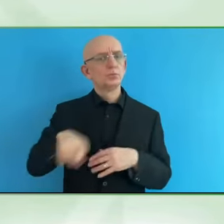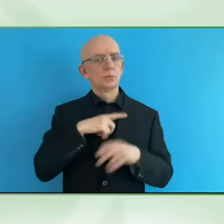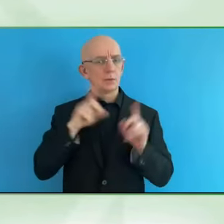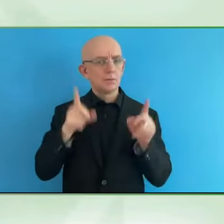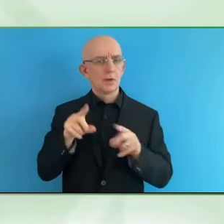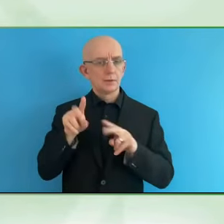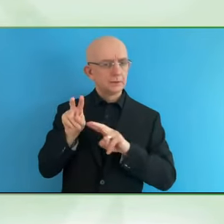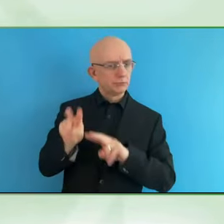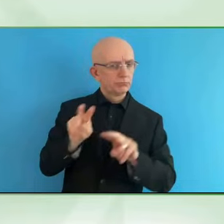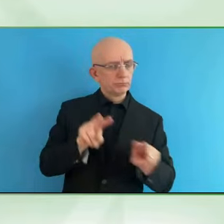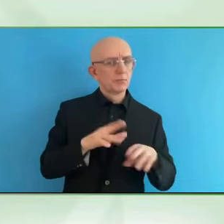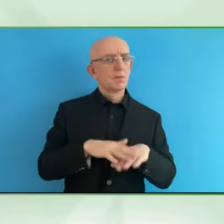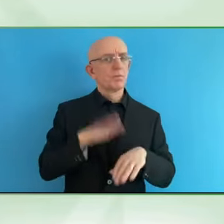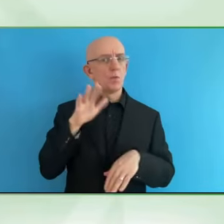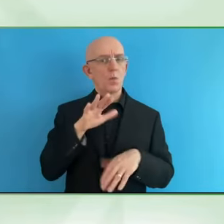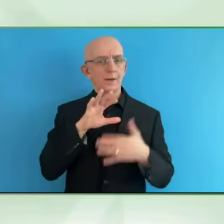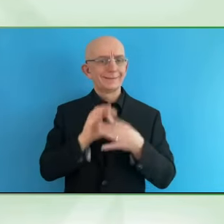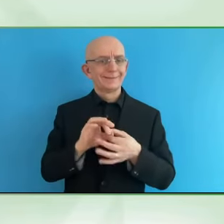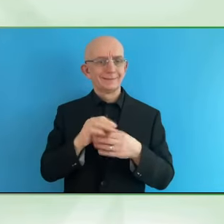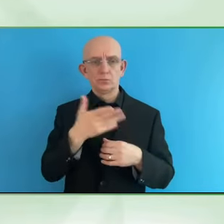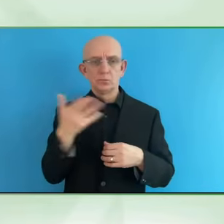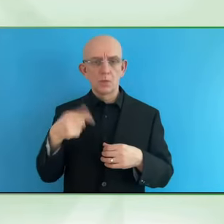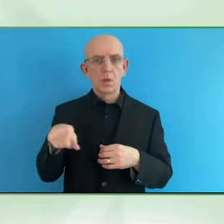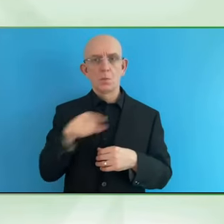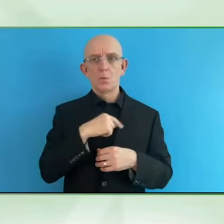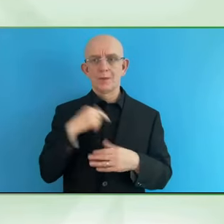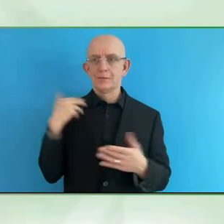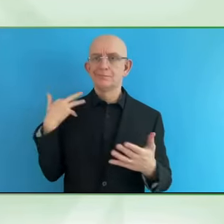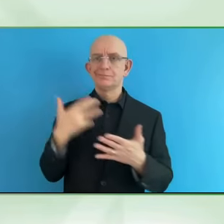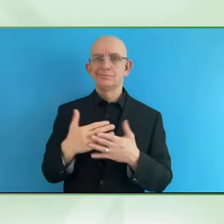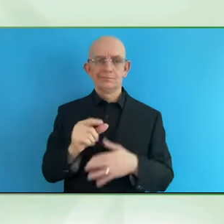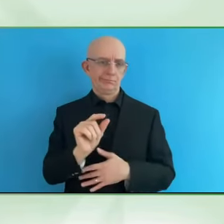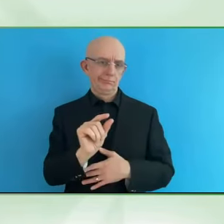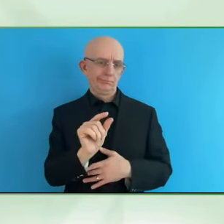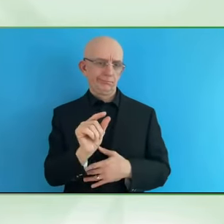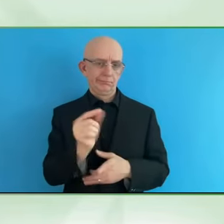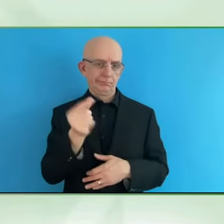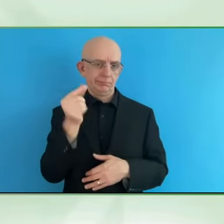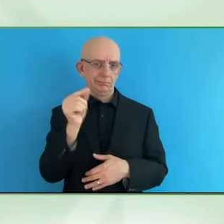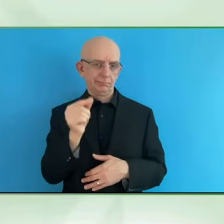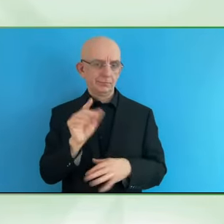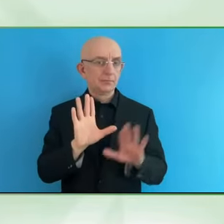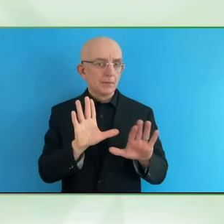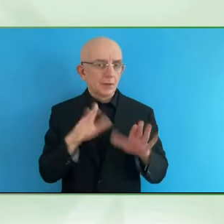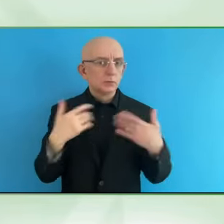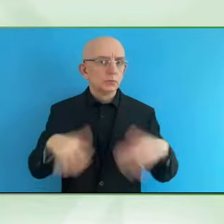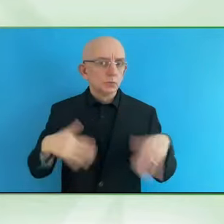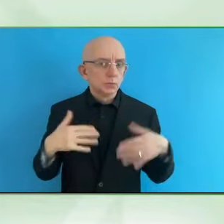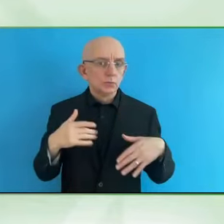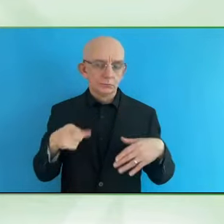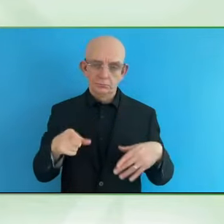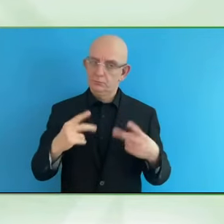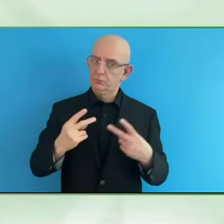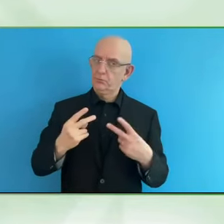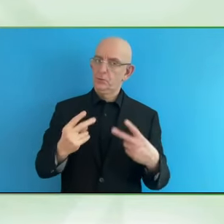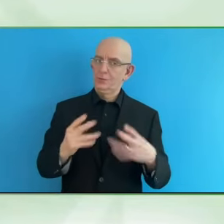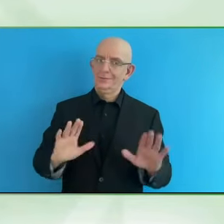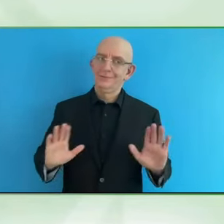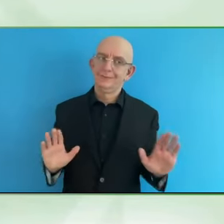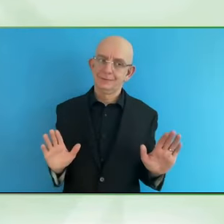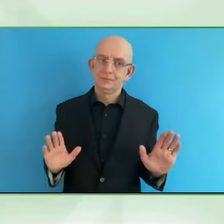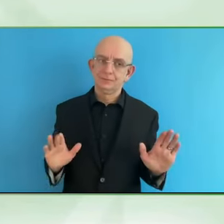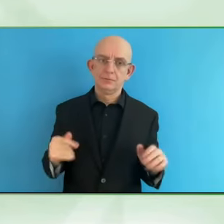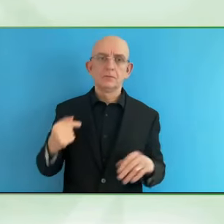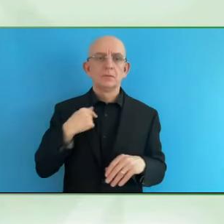think about early identification, which is something that we've heard about from Sweden, and